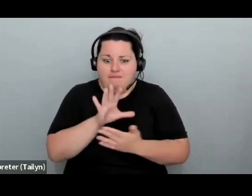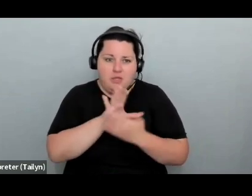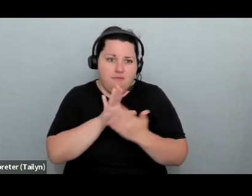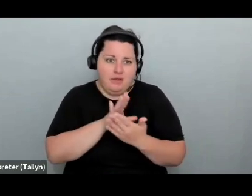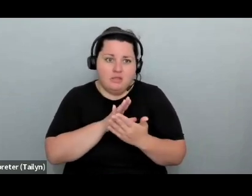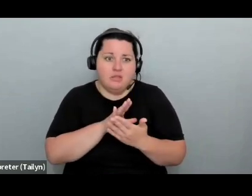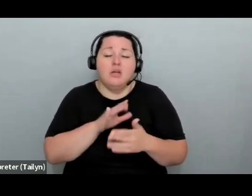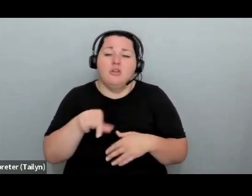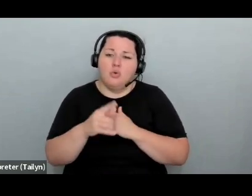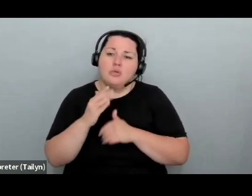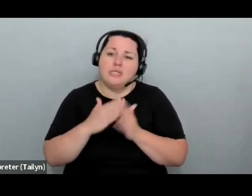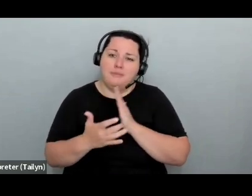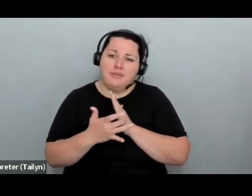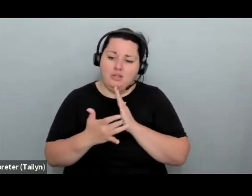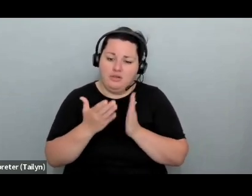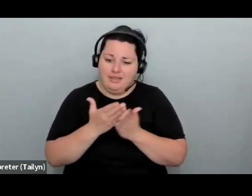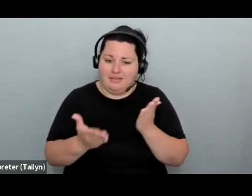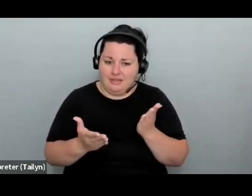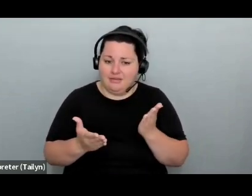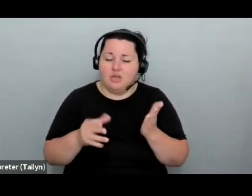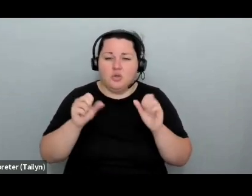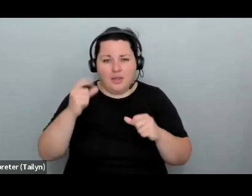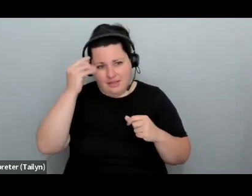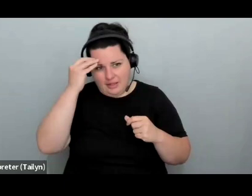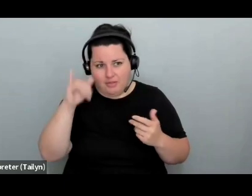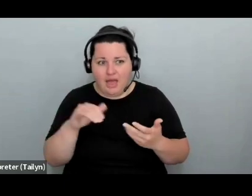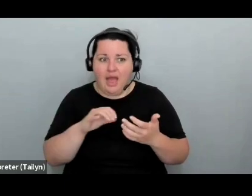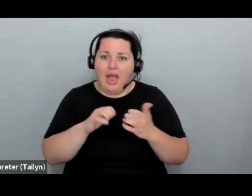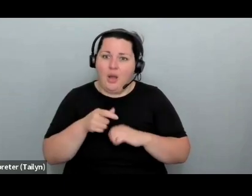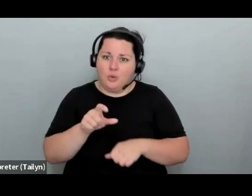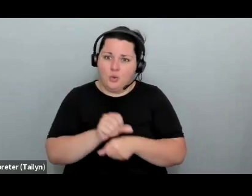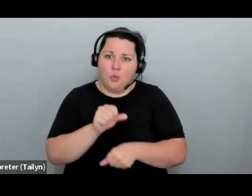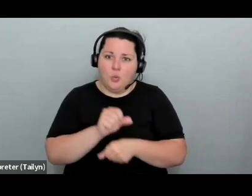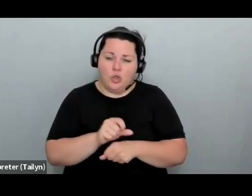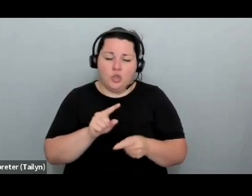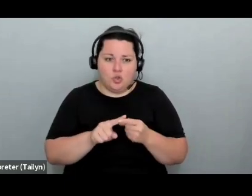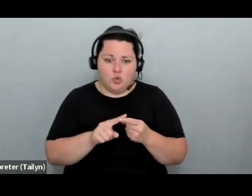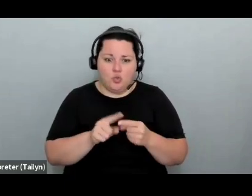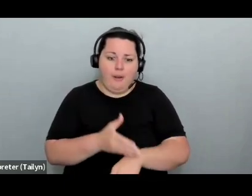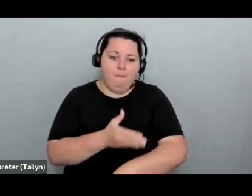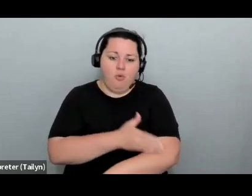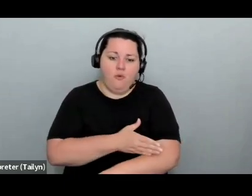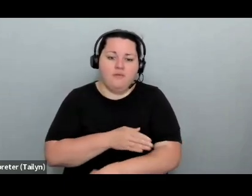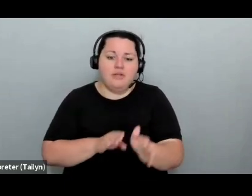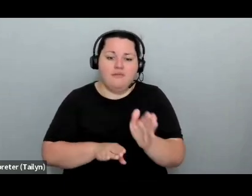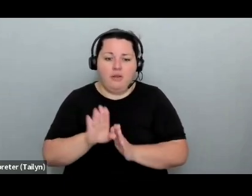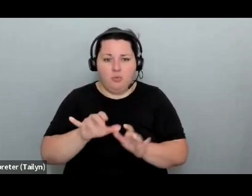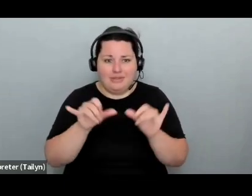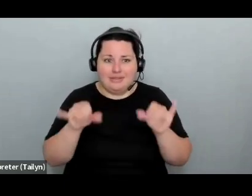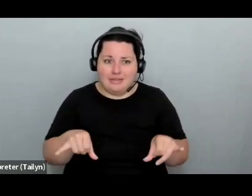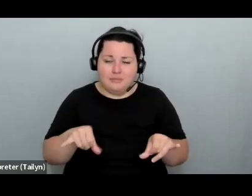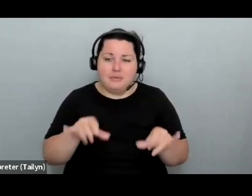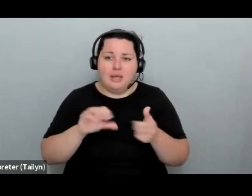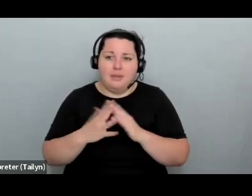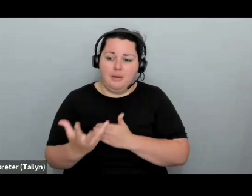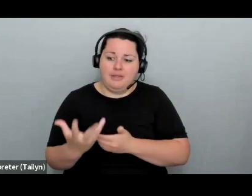some technology things or some things to really think about. How do you really work to robustly improve and build your system so that it can be